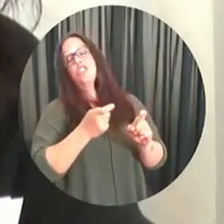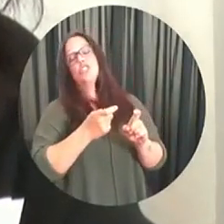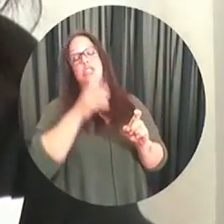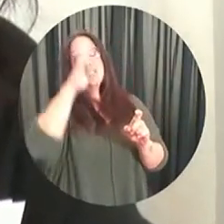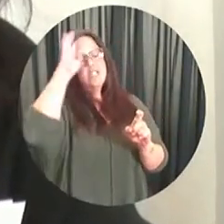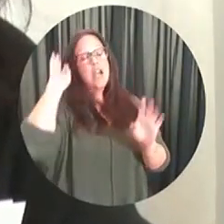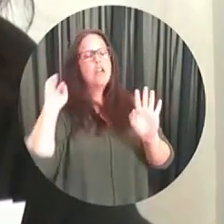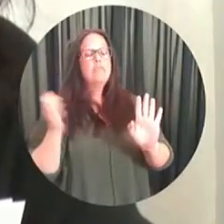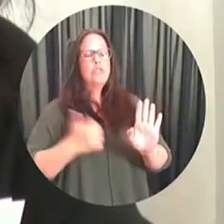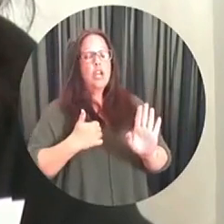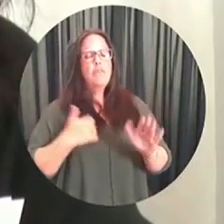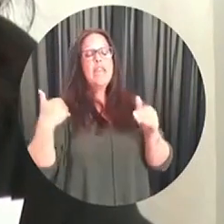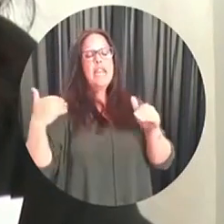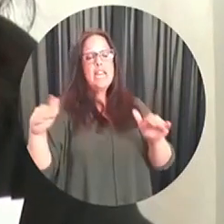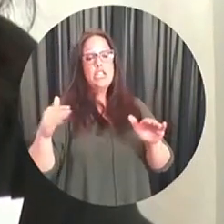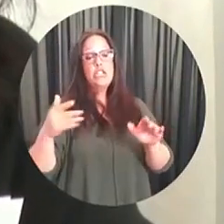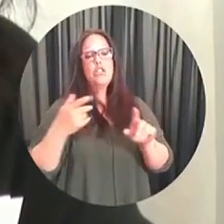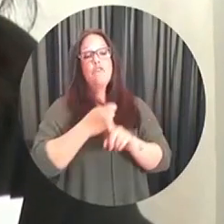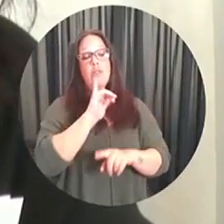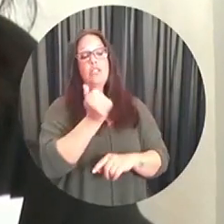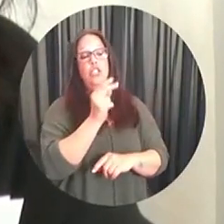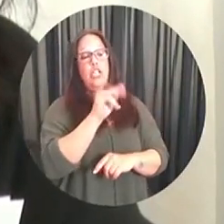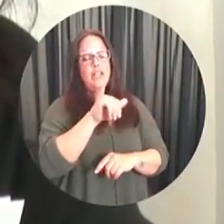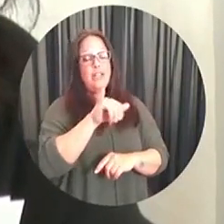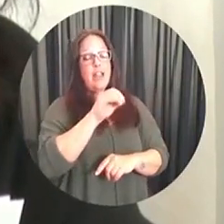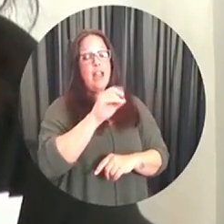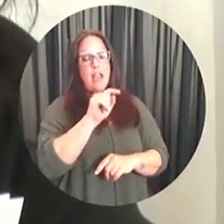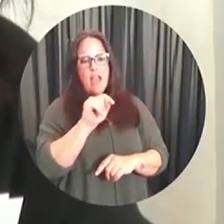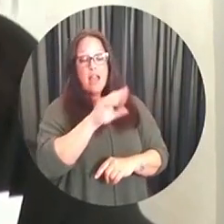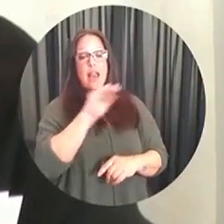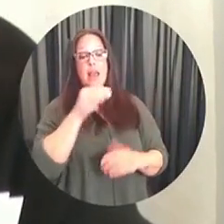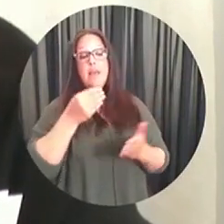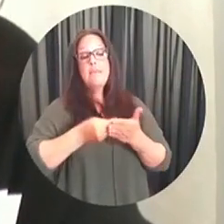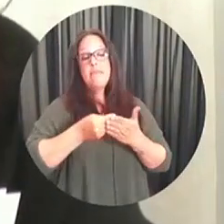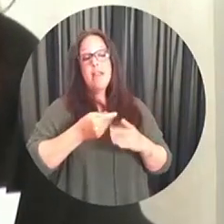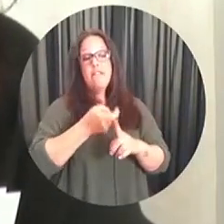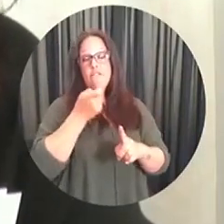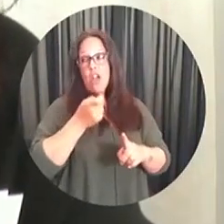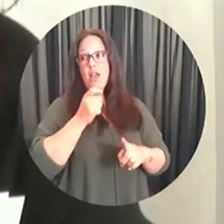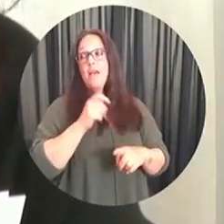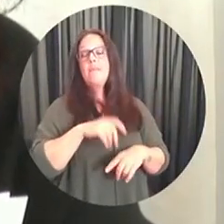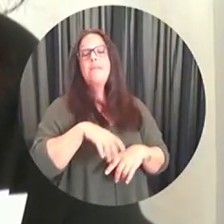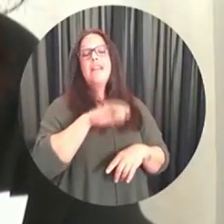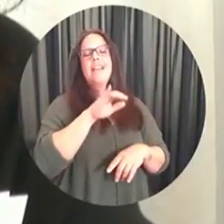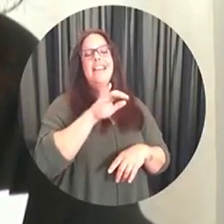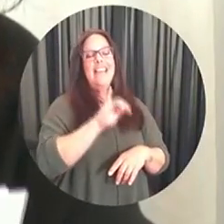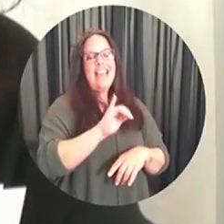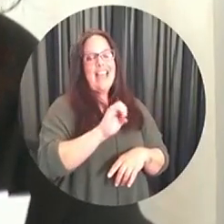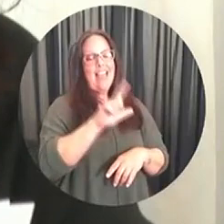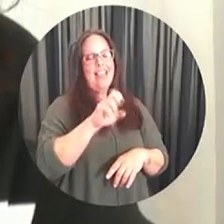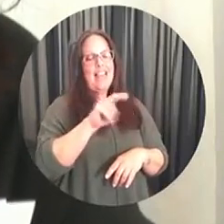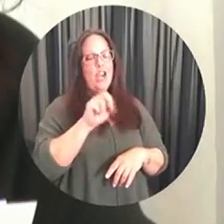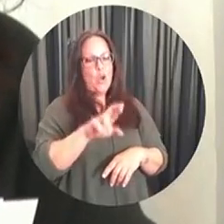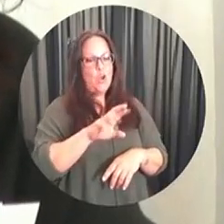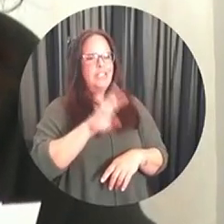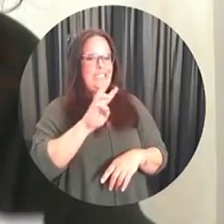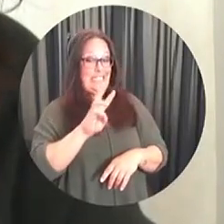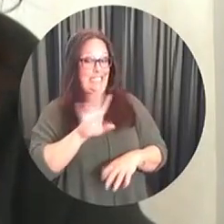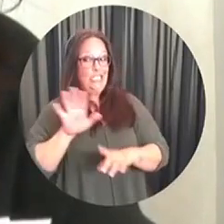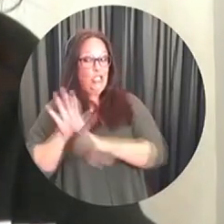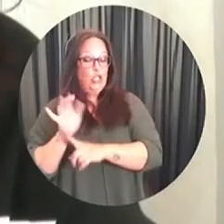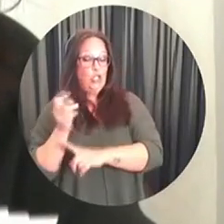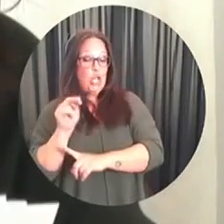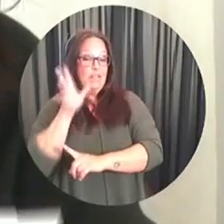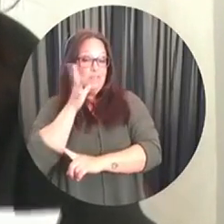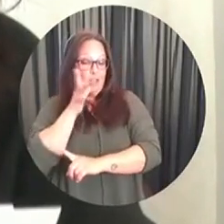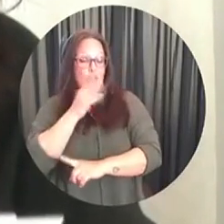a donation from Janie Ott, and money from Eleanor Six, John's mother, in honor of my mom, Bev Eastep. I have some